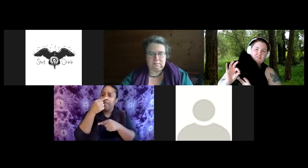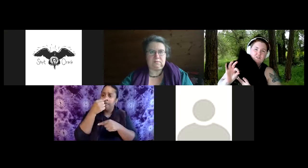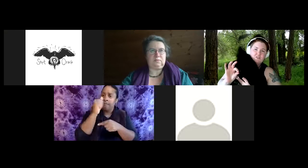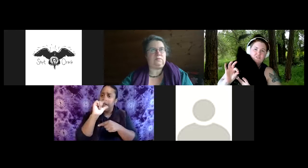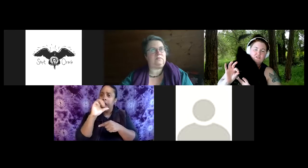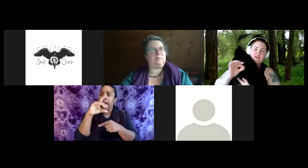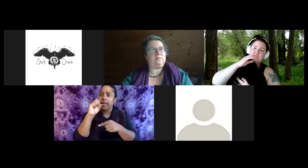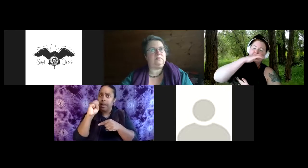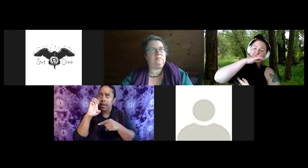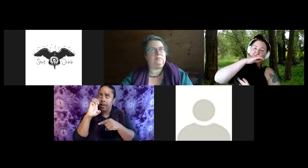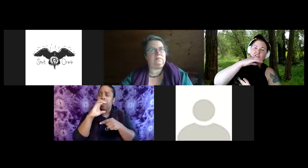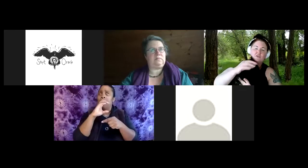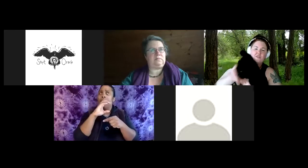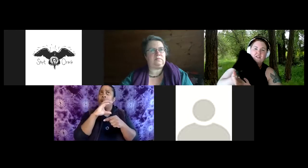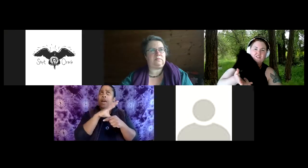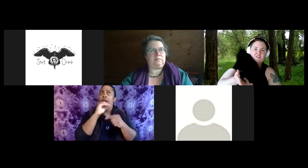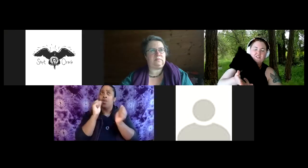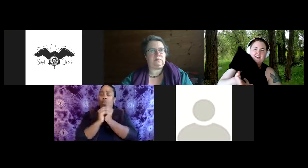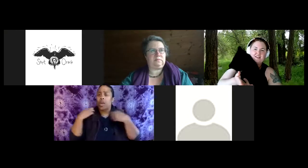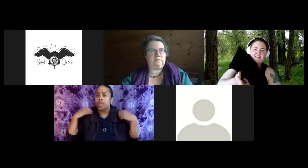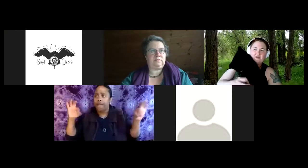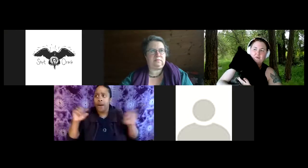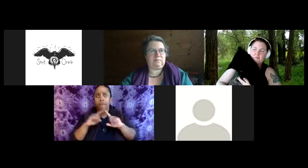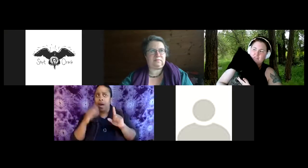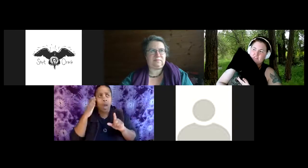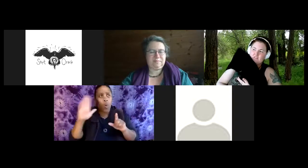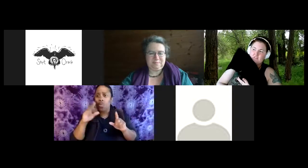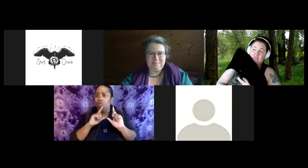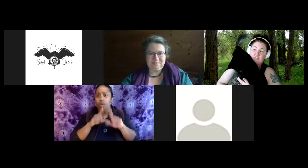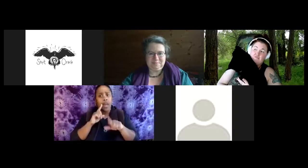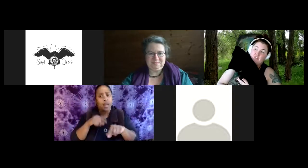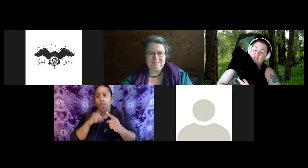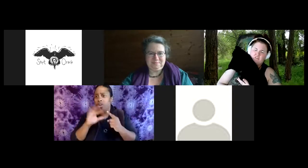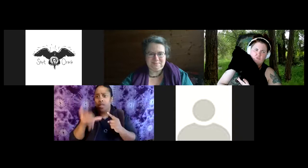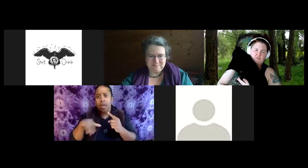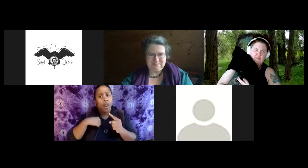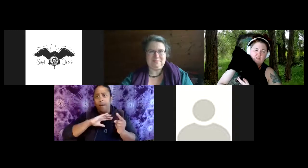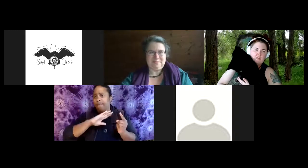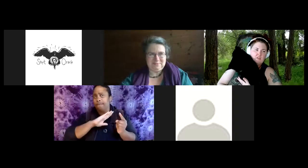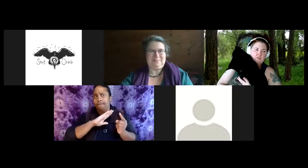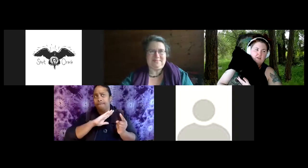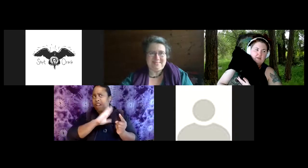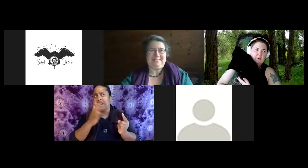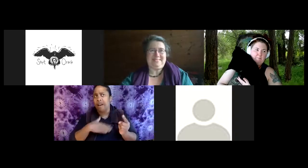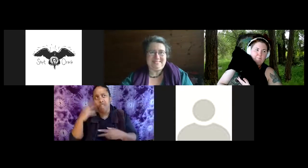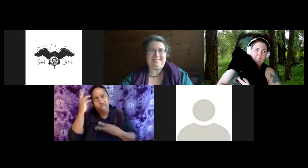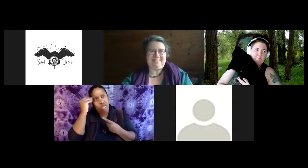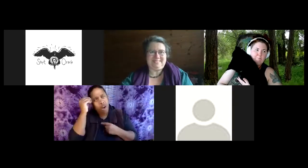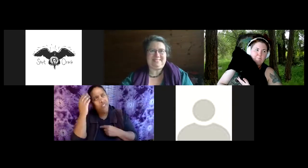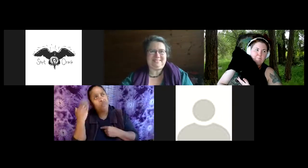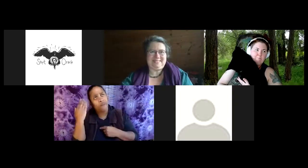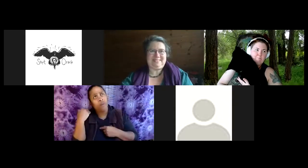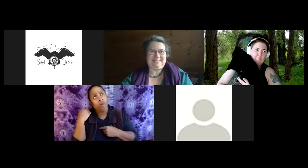I honestly don't. I honestly don't know the answer to that because I've never even thought of it, for one thing.